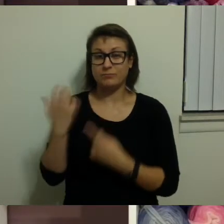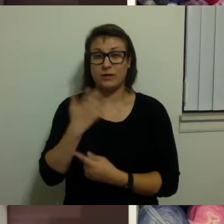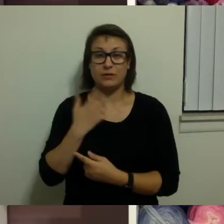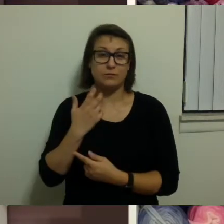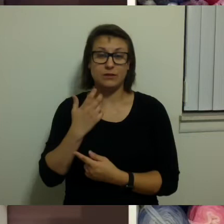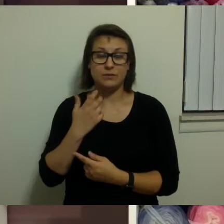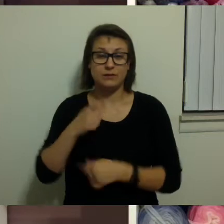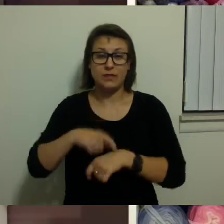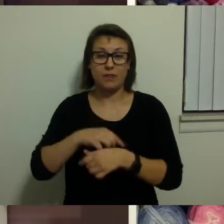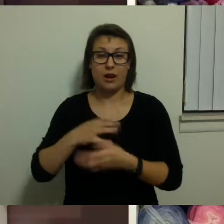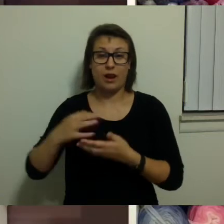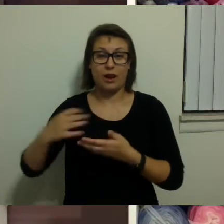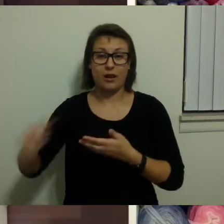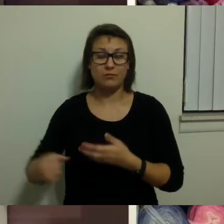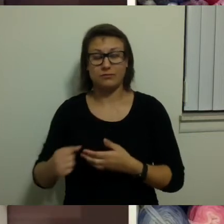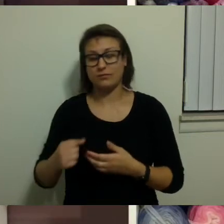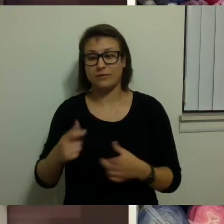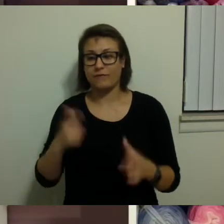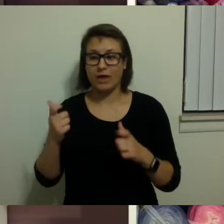time flies, man.